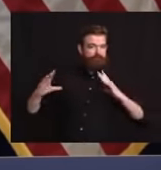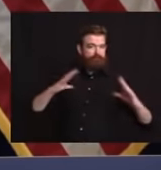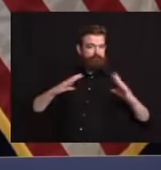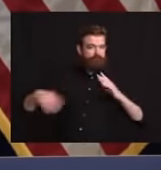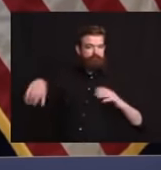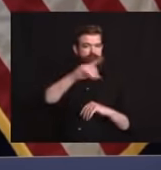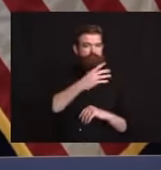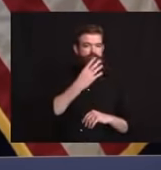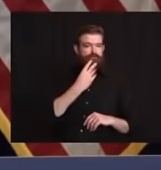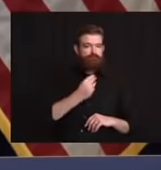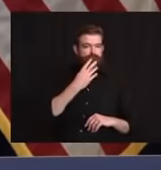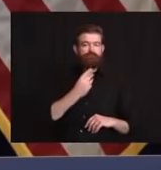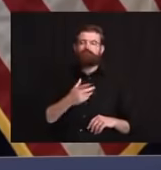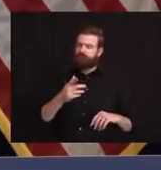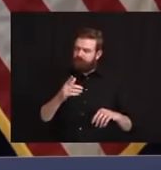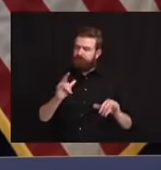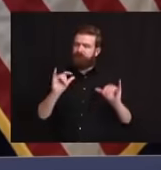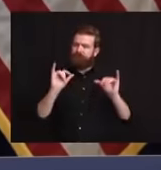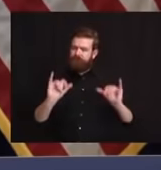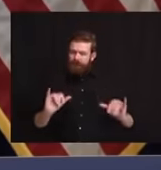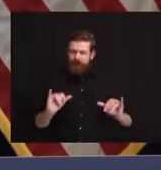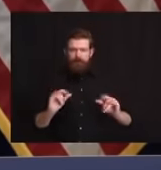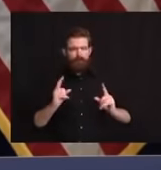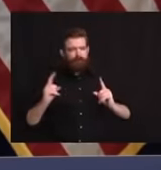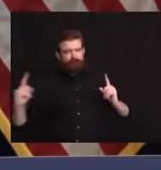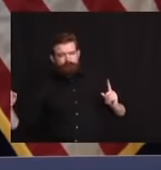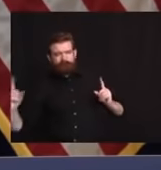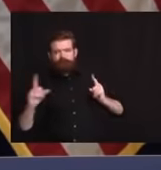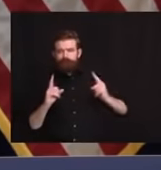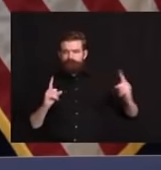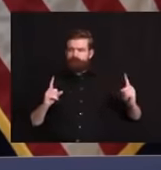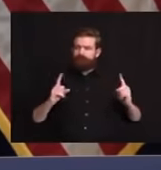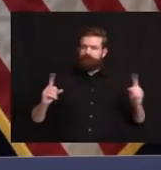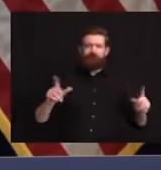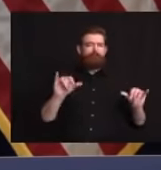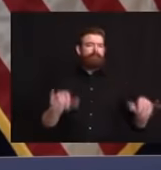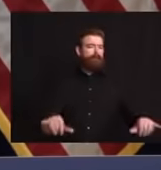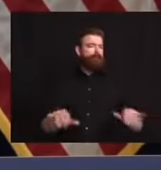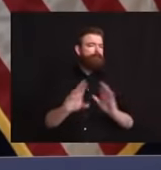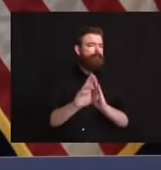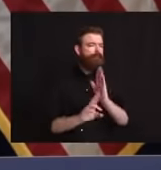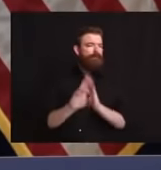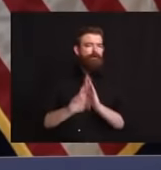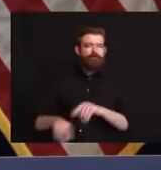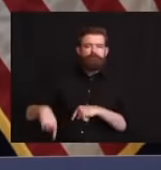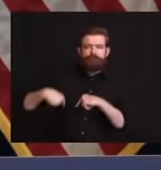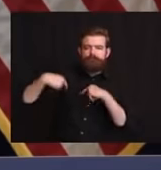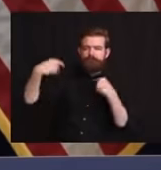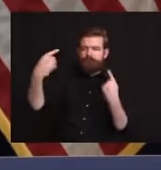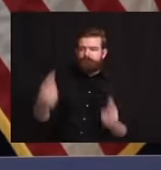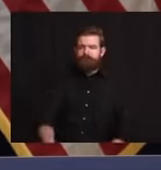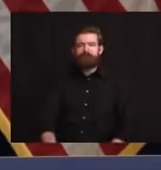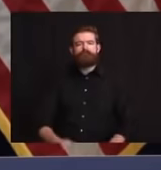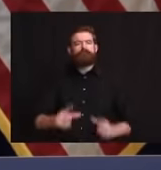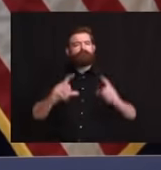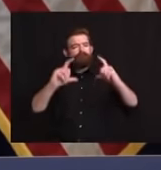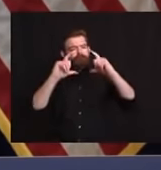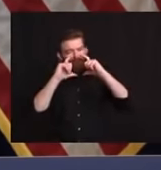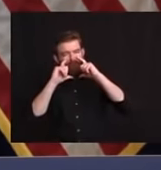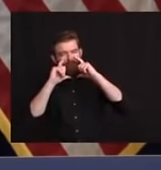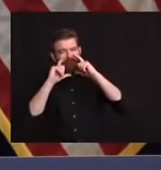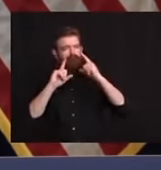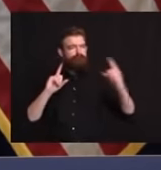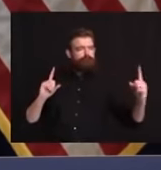same simple mantras we've been saying this entire time about the social distancing, the masks, and the appropriate